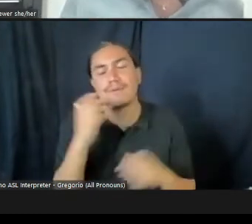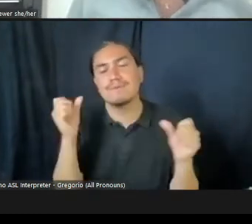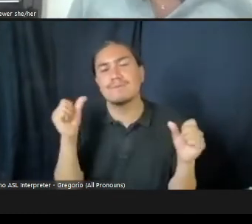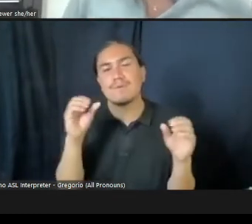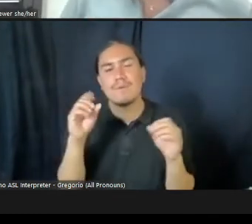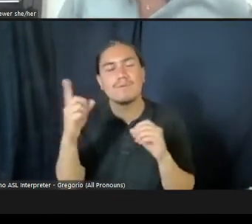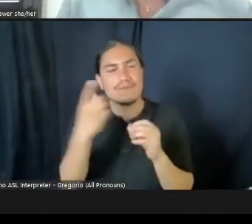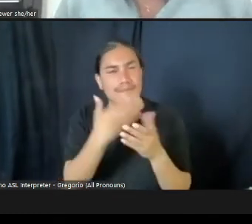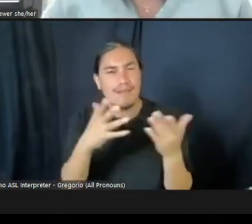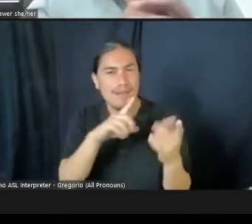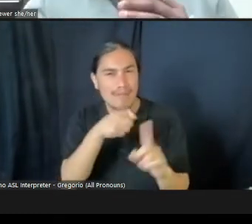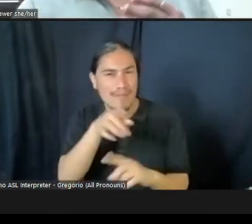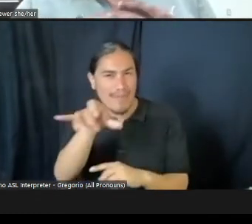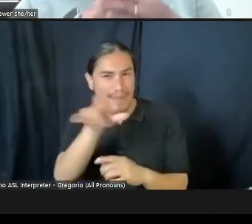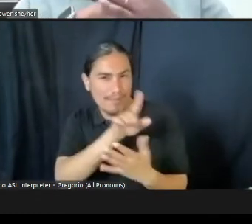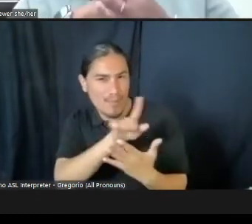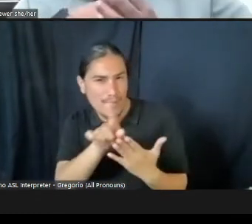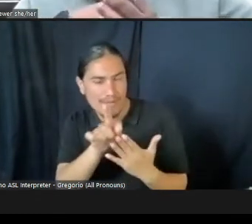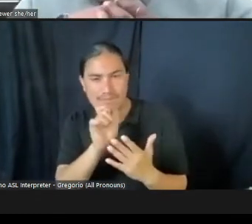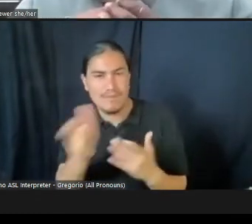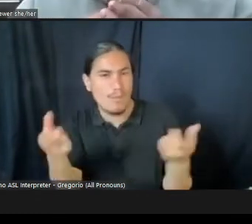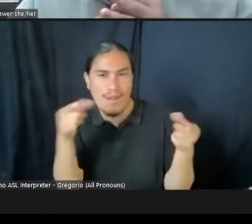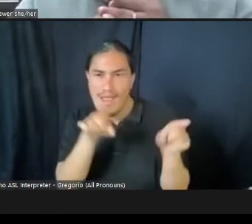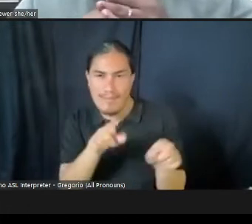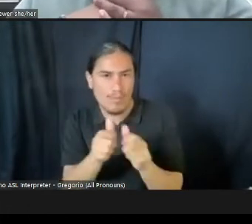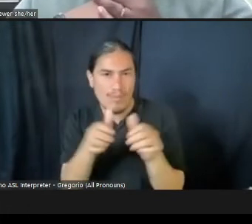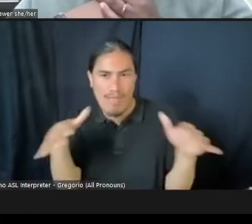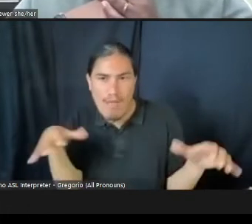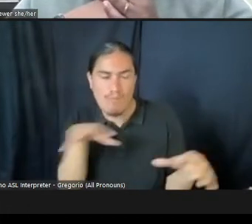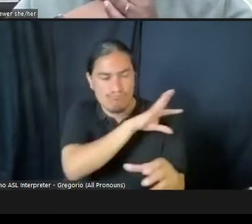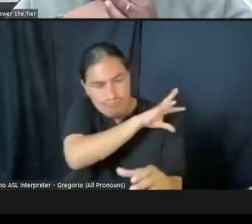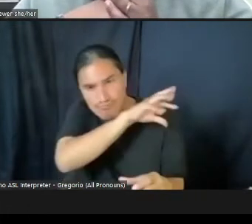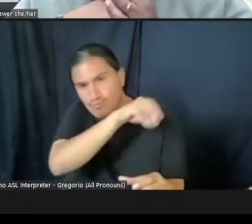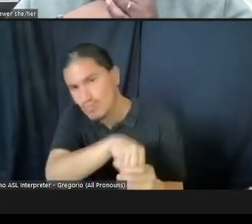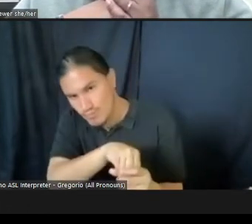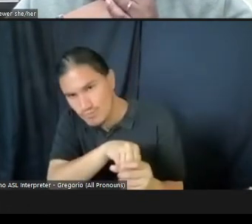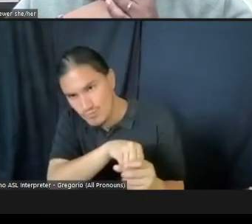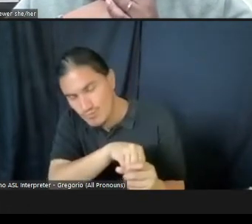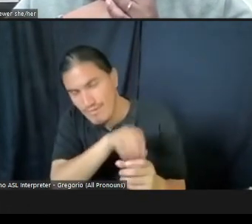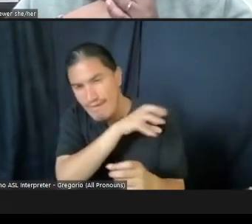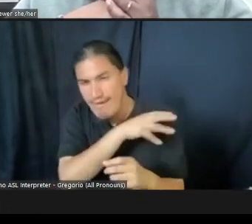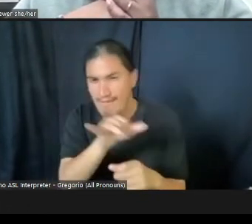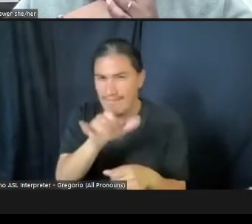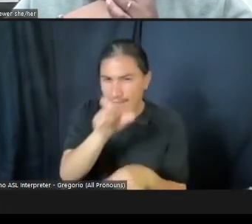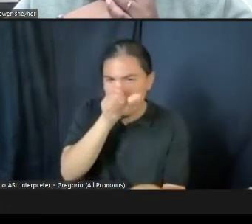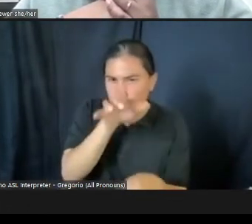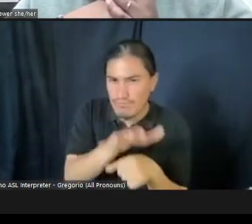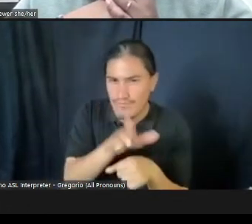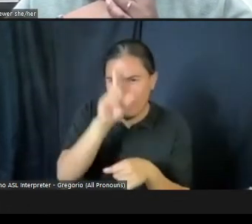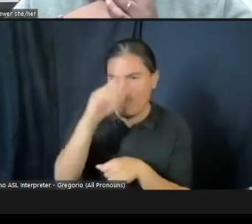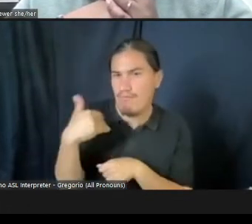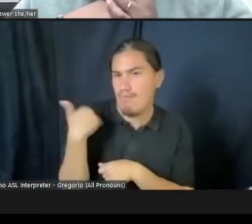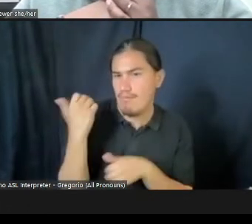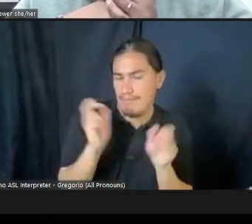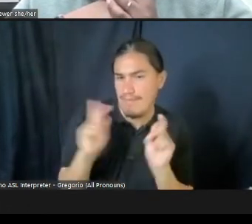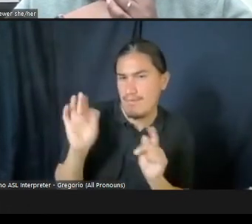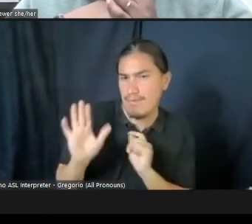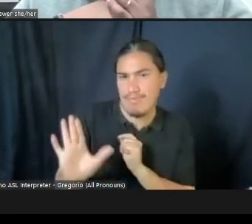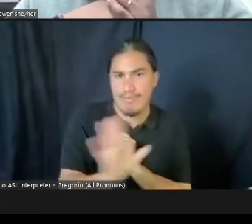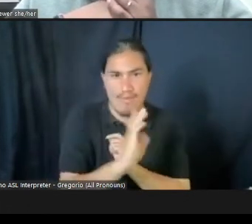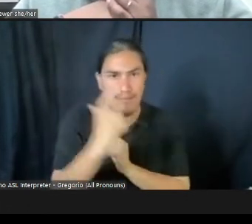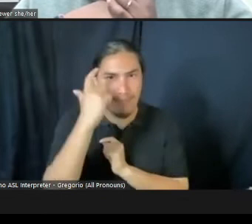about those moments don't happen without the inclusion and the affirmation of young people, young minds, young